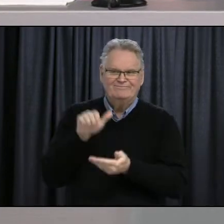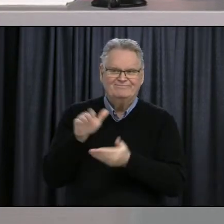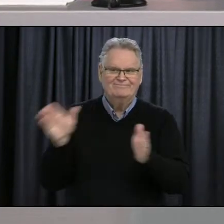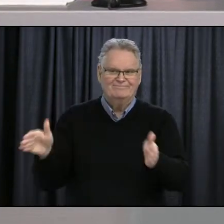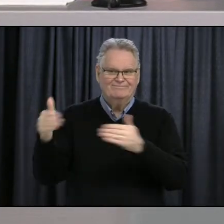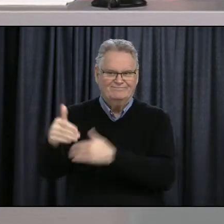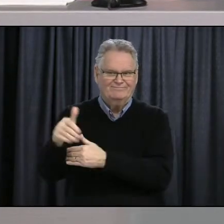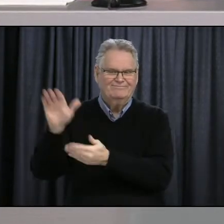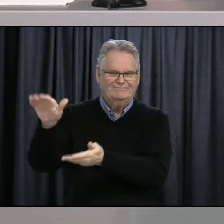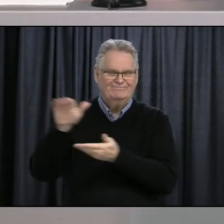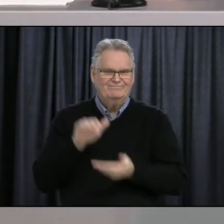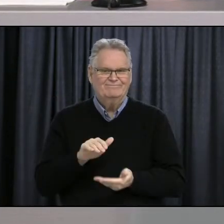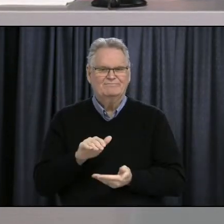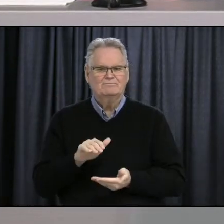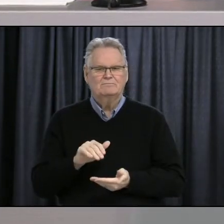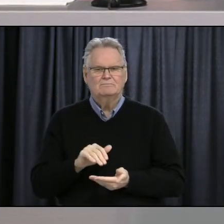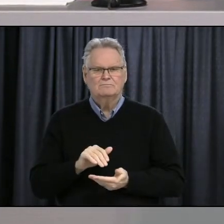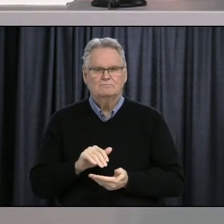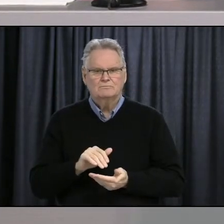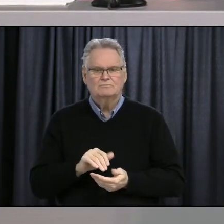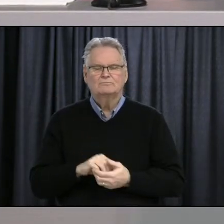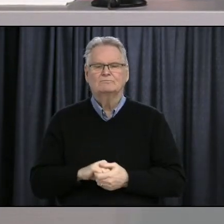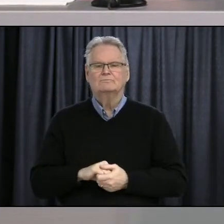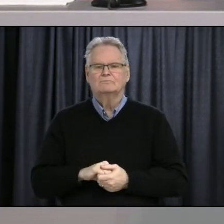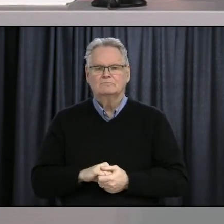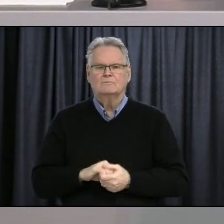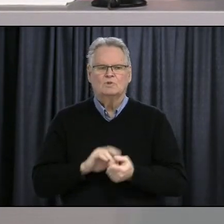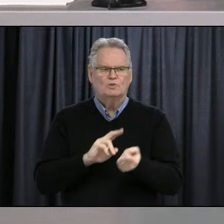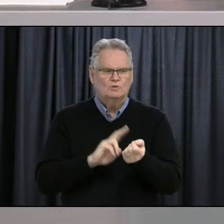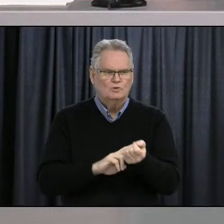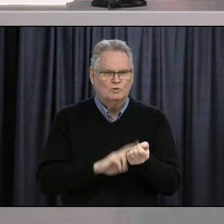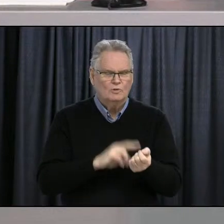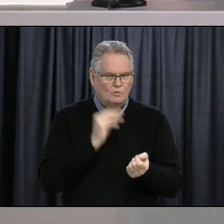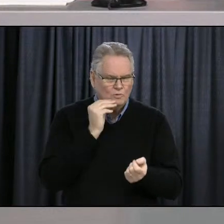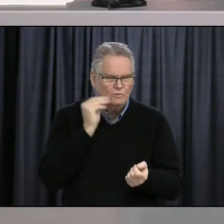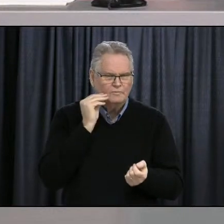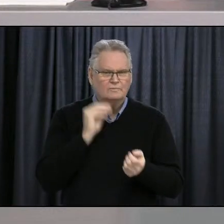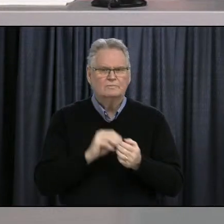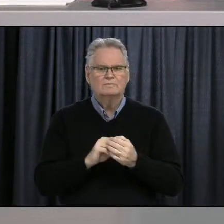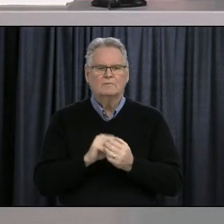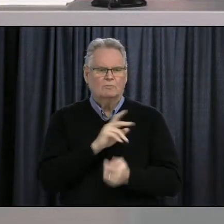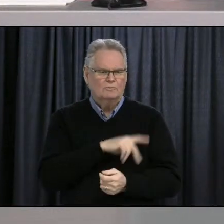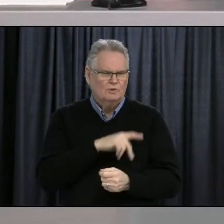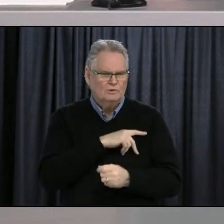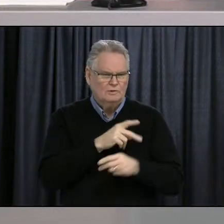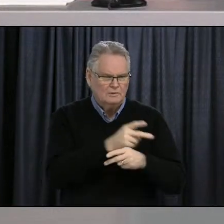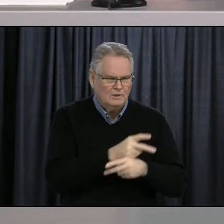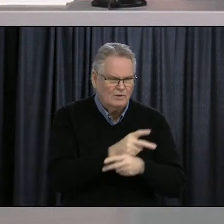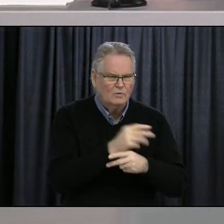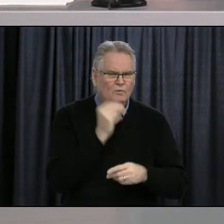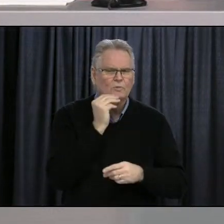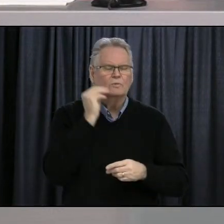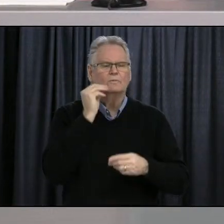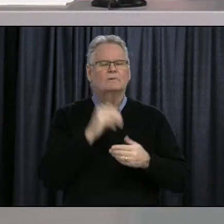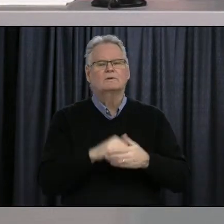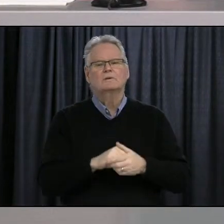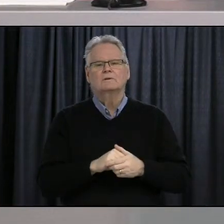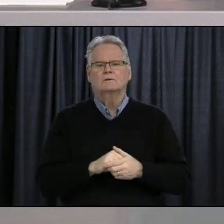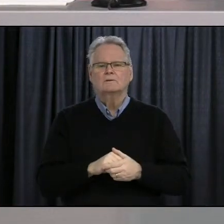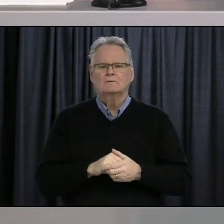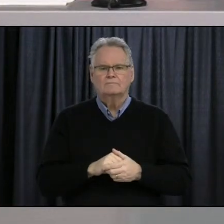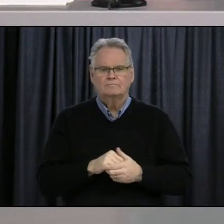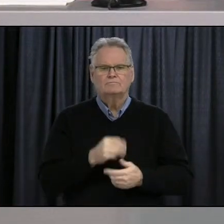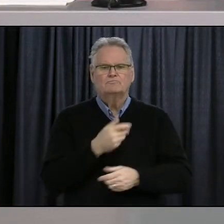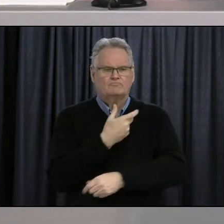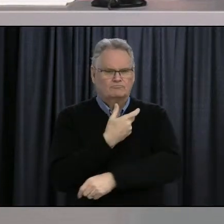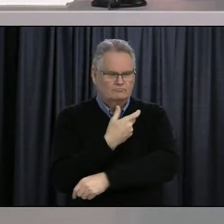categories, which means that we should have some idea of how many people are left in those